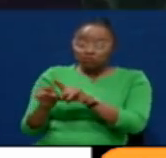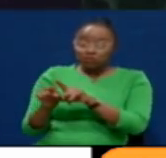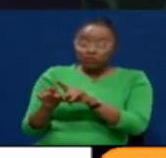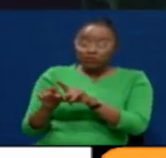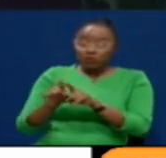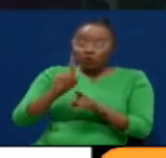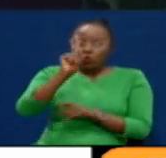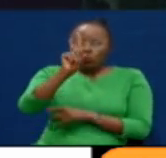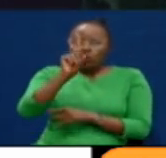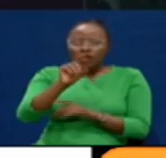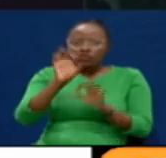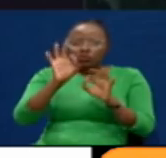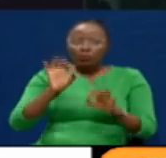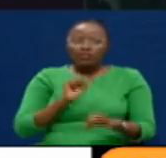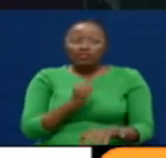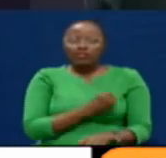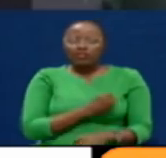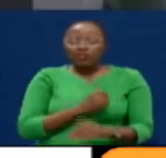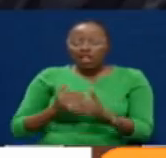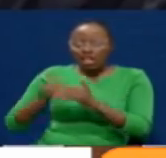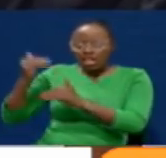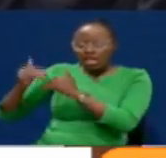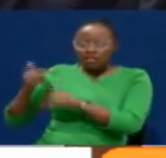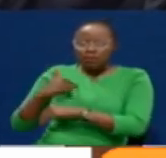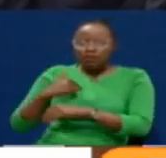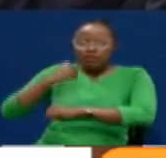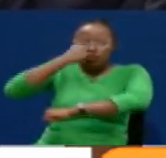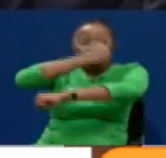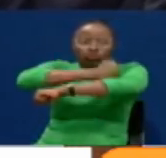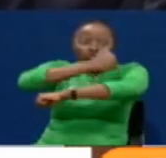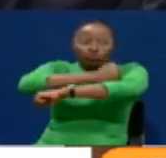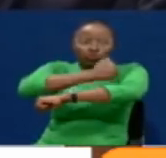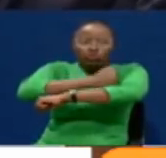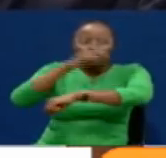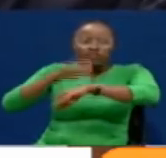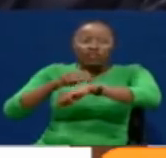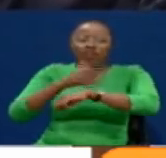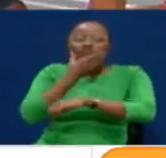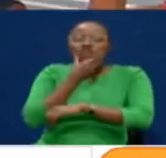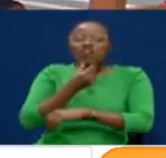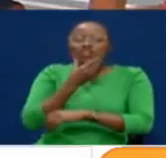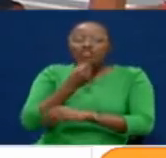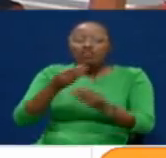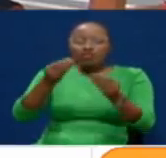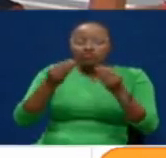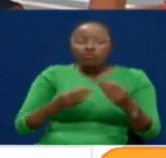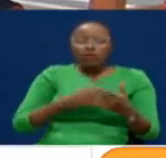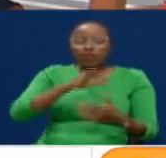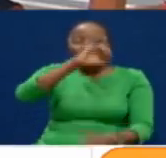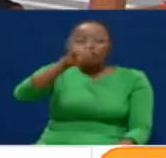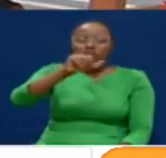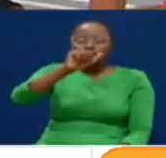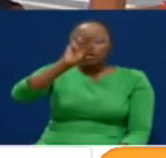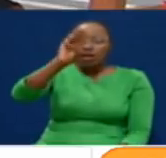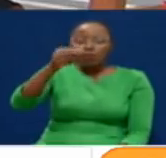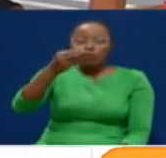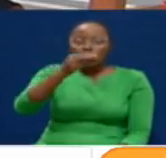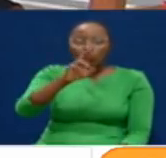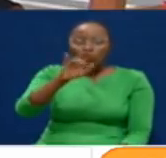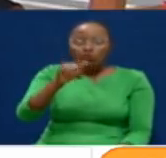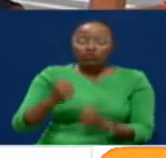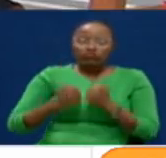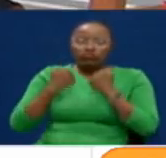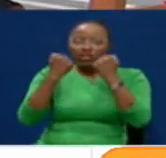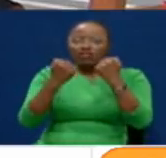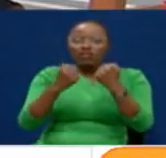one super senator sitting next to me at the school when his father brought me at the Jamhuri to go and bring the car there to